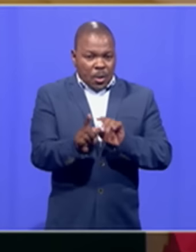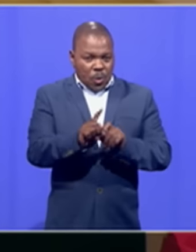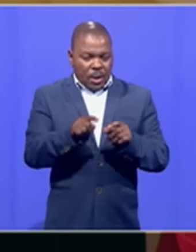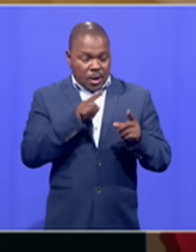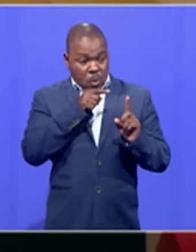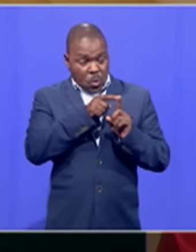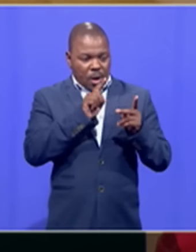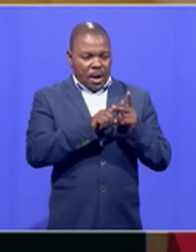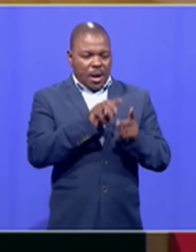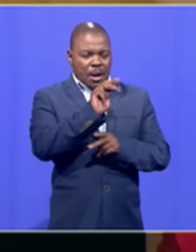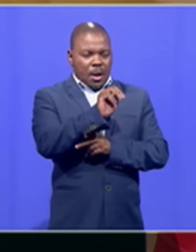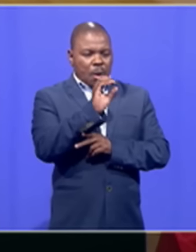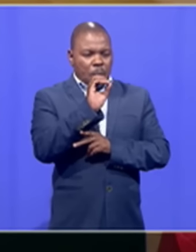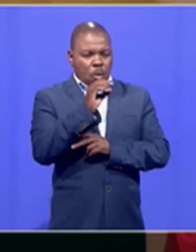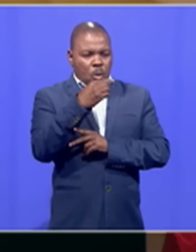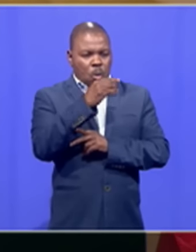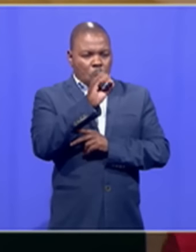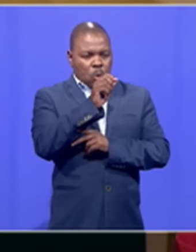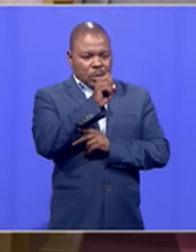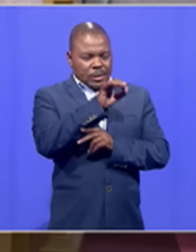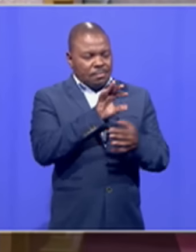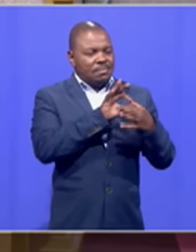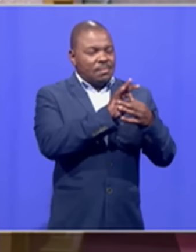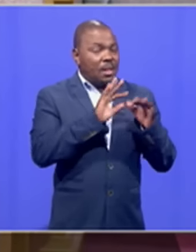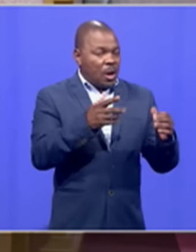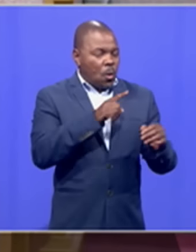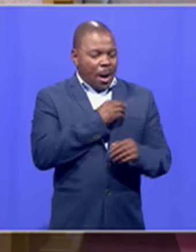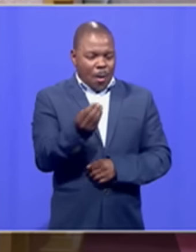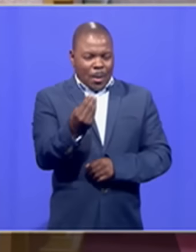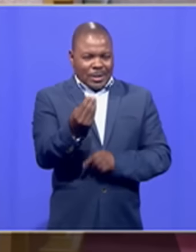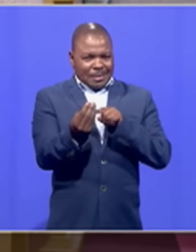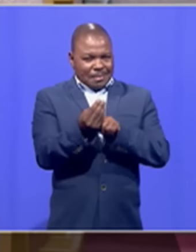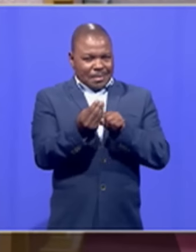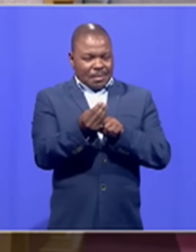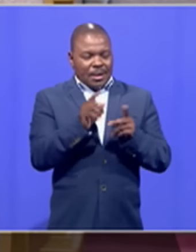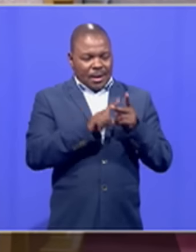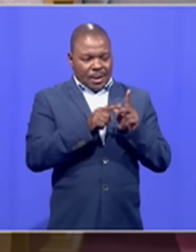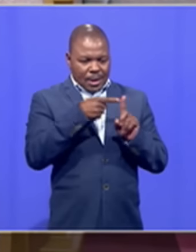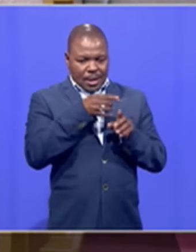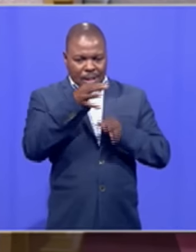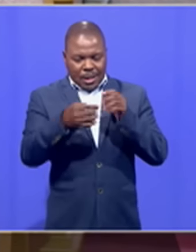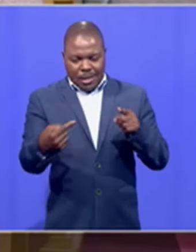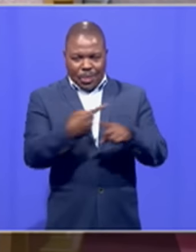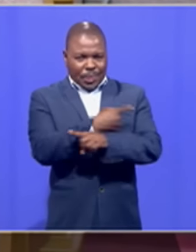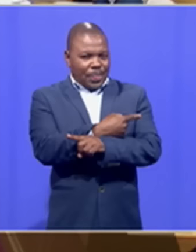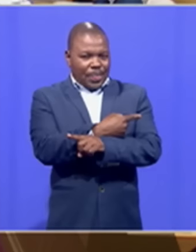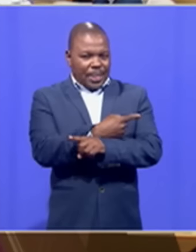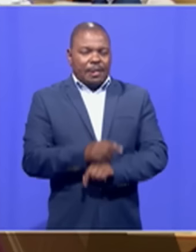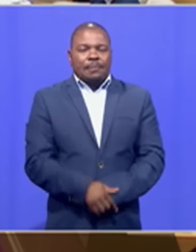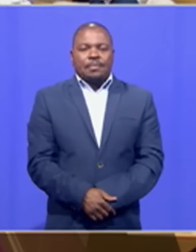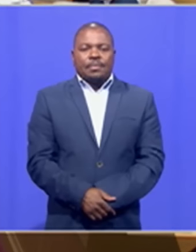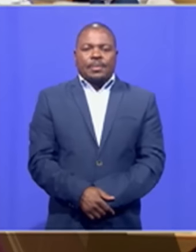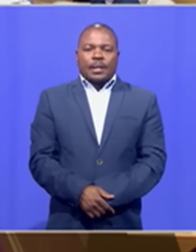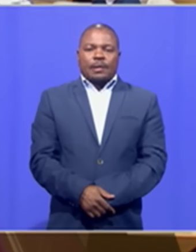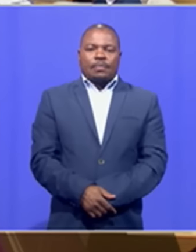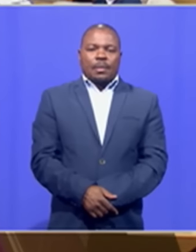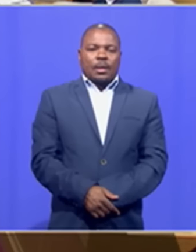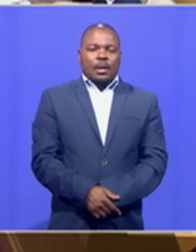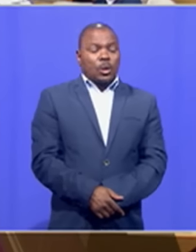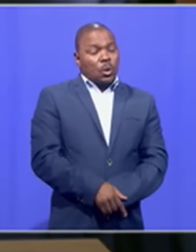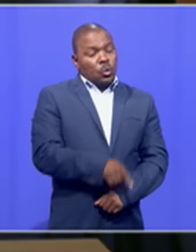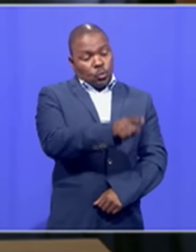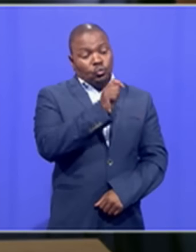le Mogotsi kudu melaetša ya WhatsApp yeo e bonalago e thulana le bohlatse bja gagwe bja peleng. You're really